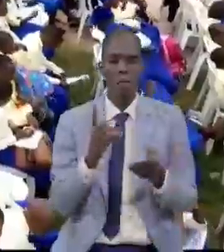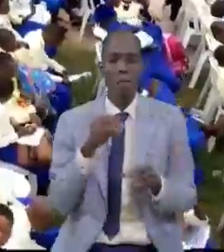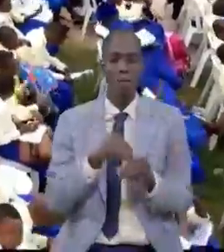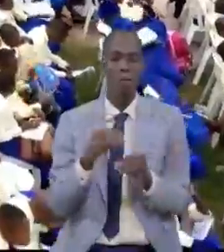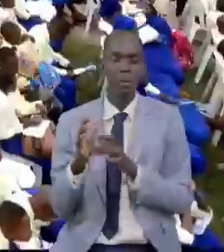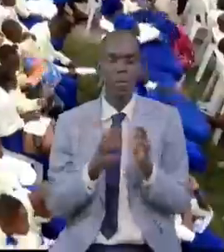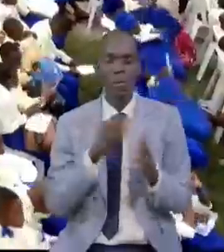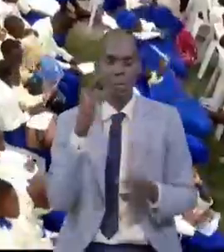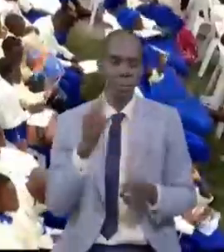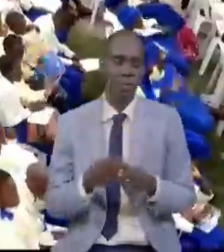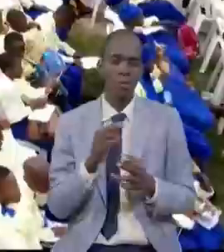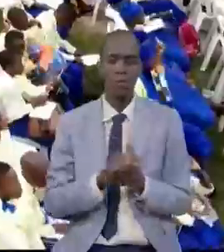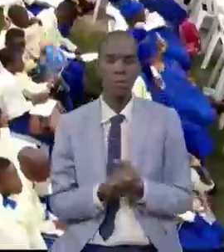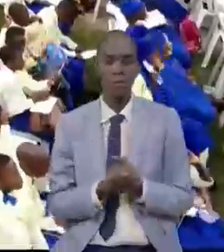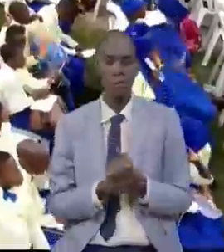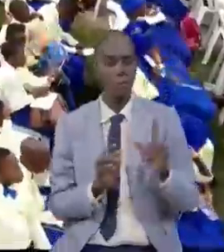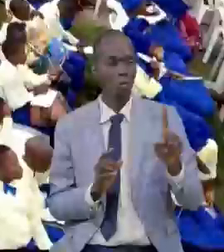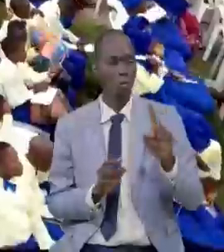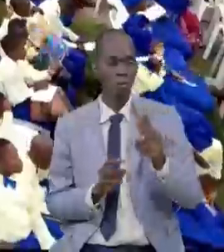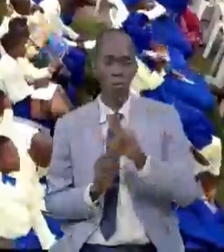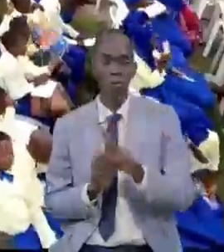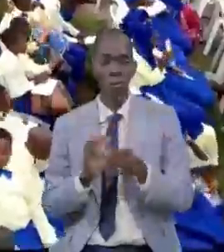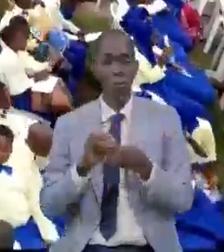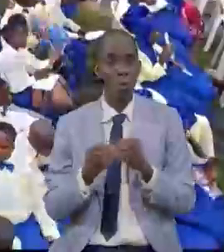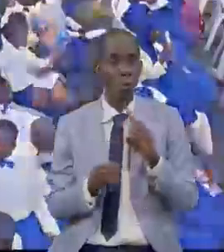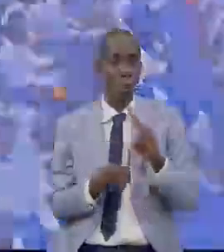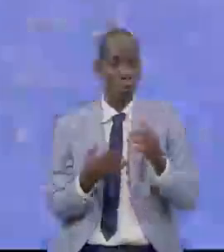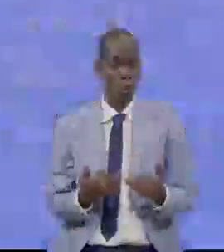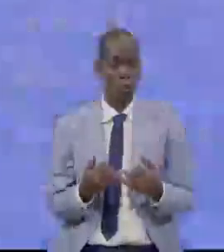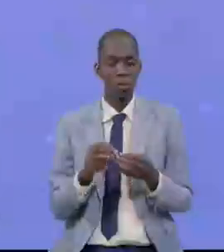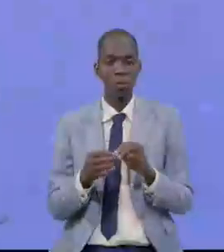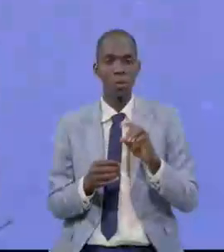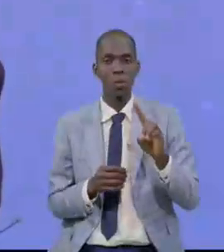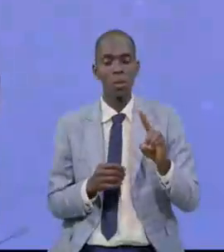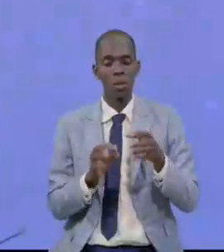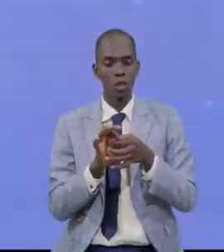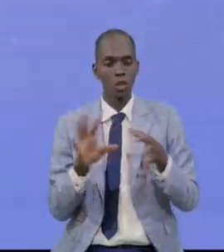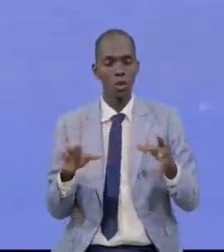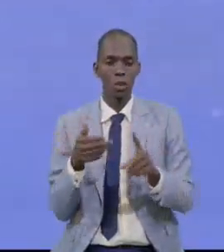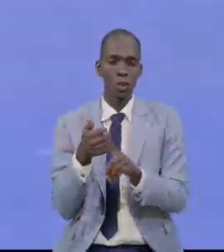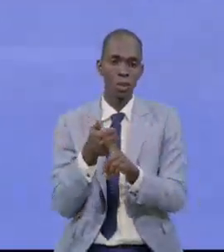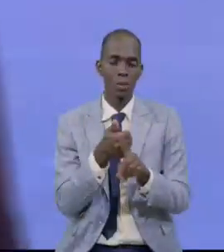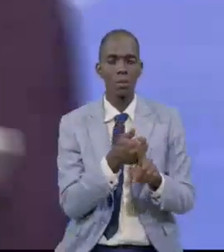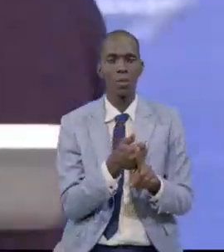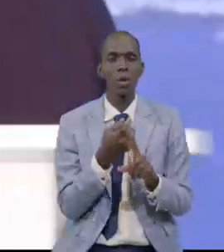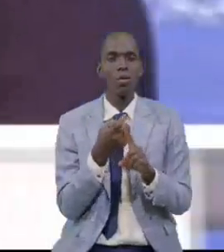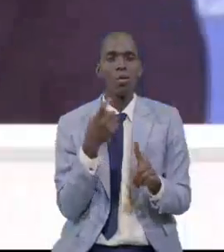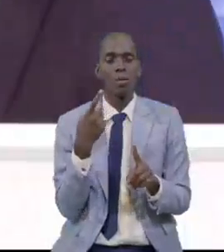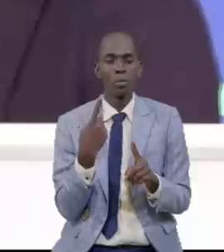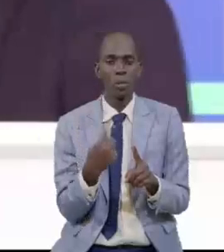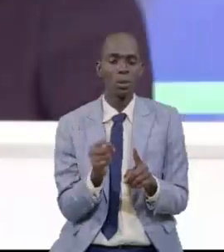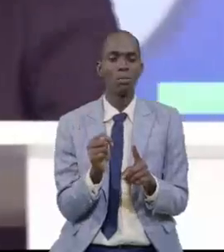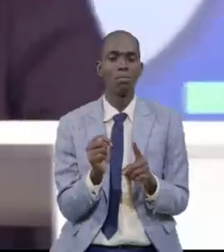One, two, three. Number one now. Number one, loose yourself from the bands